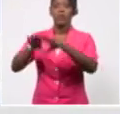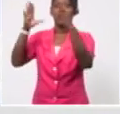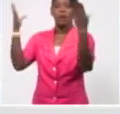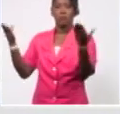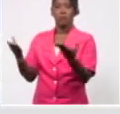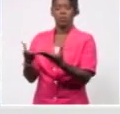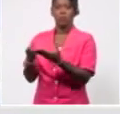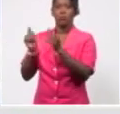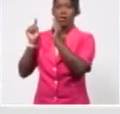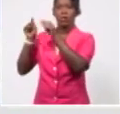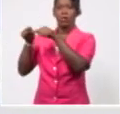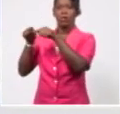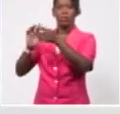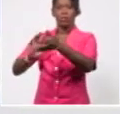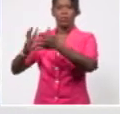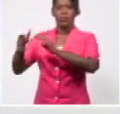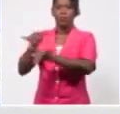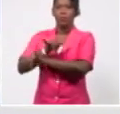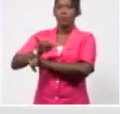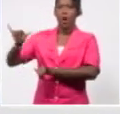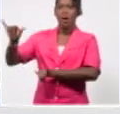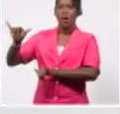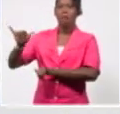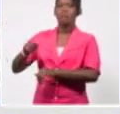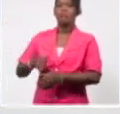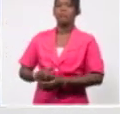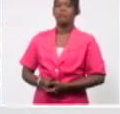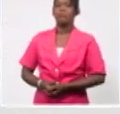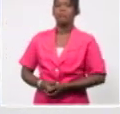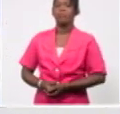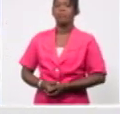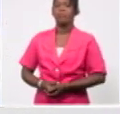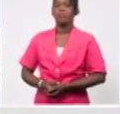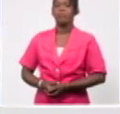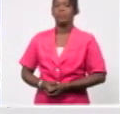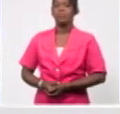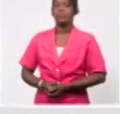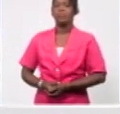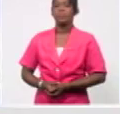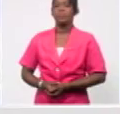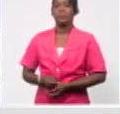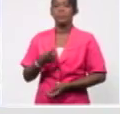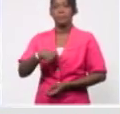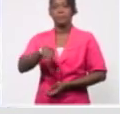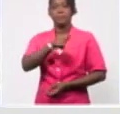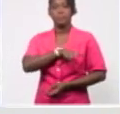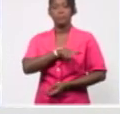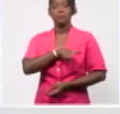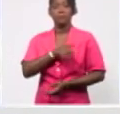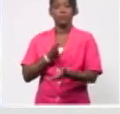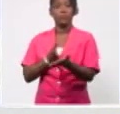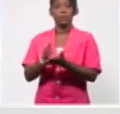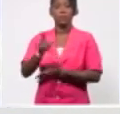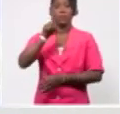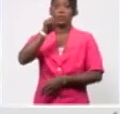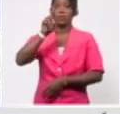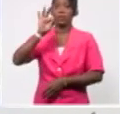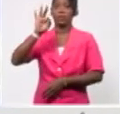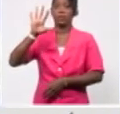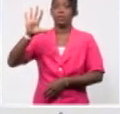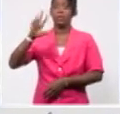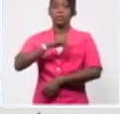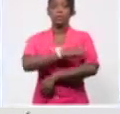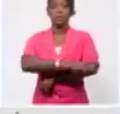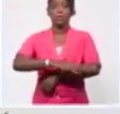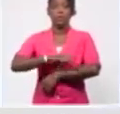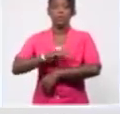Now we are going to turn our attention to the world. As of yesterday, COVID-19 continues to be present